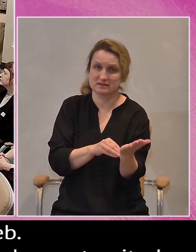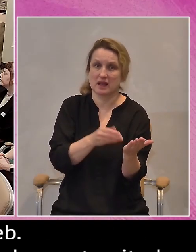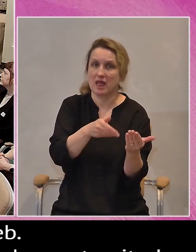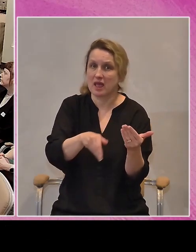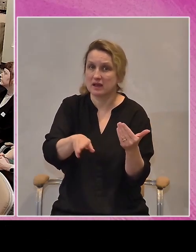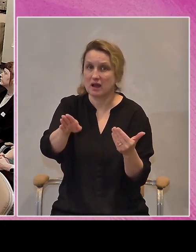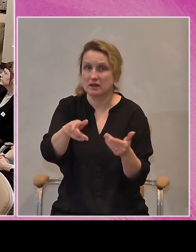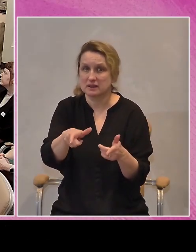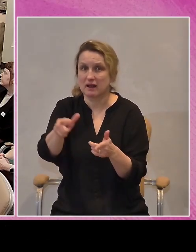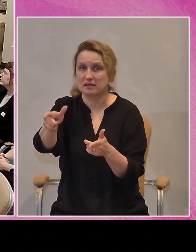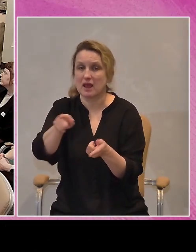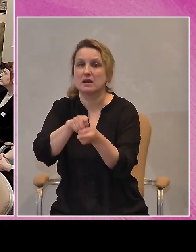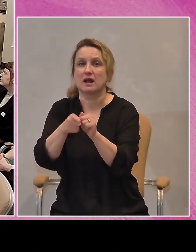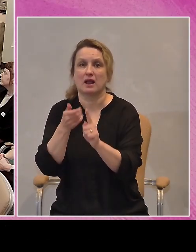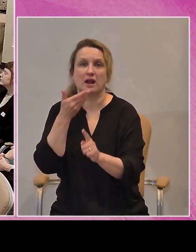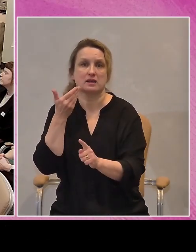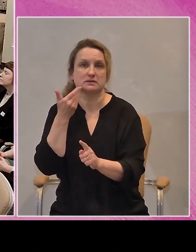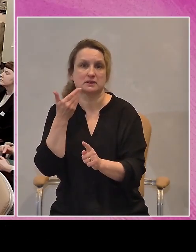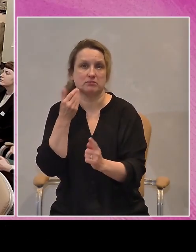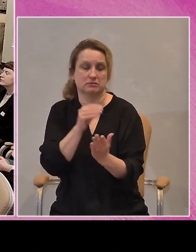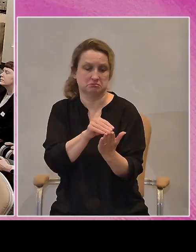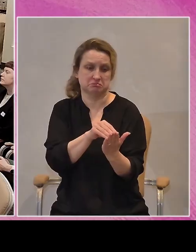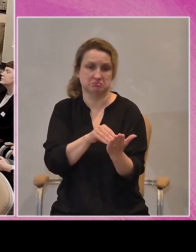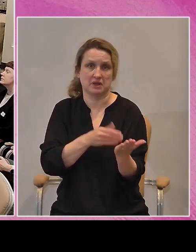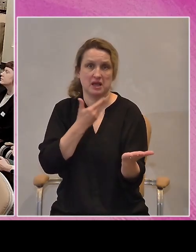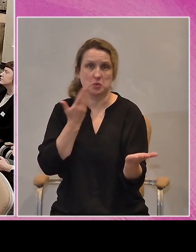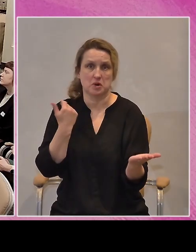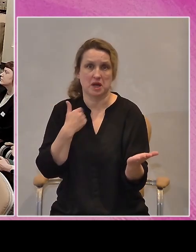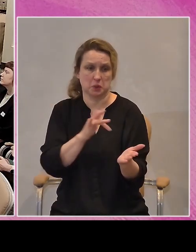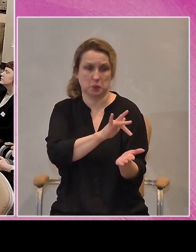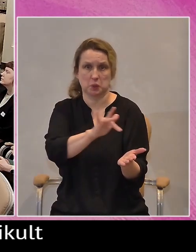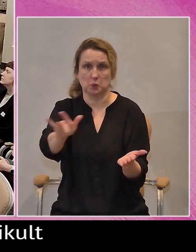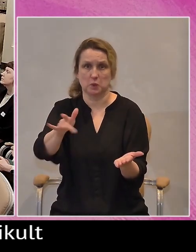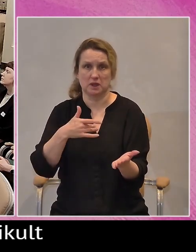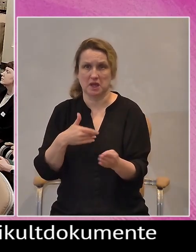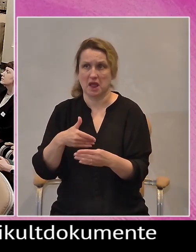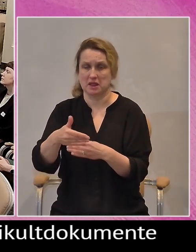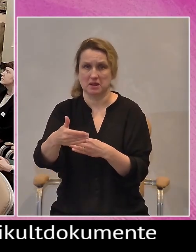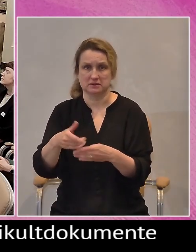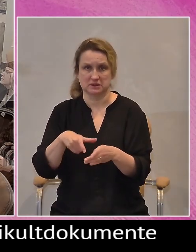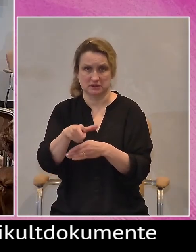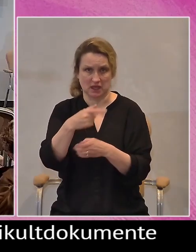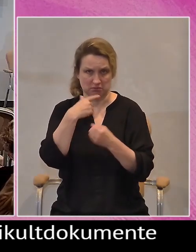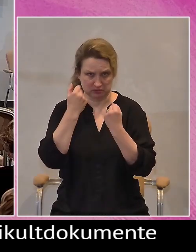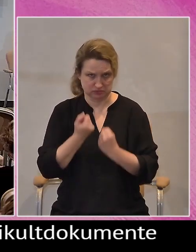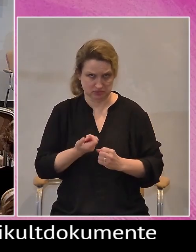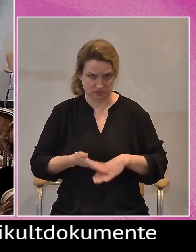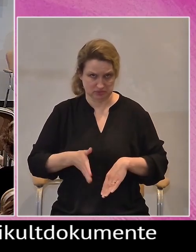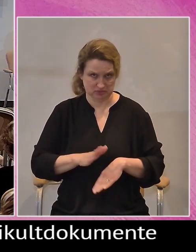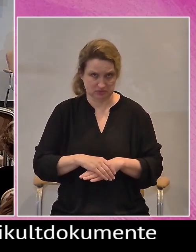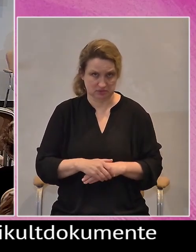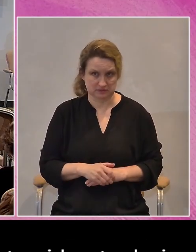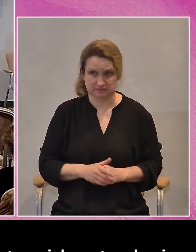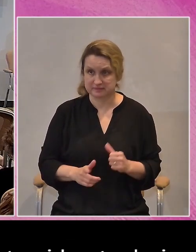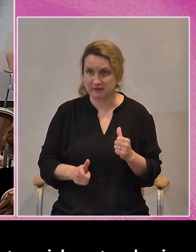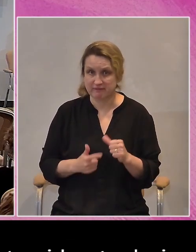And I would like to tell all the medical specialists as well to very carefully document everything, all symptoms in